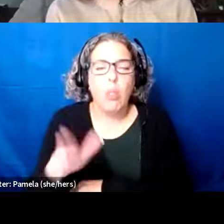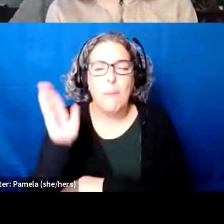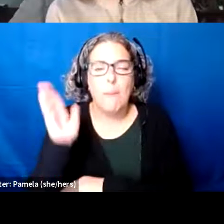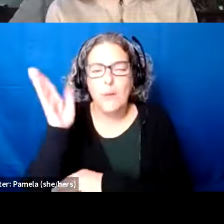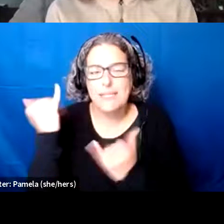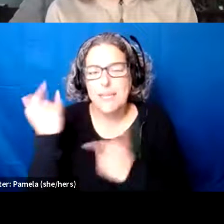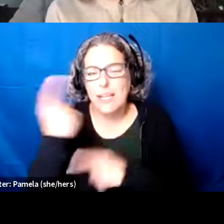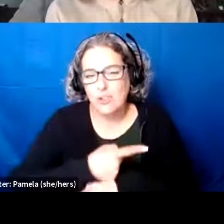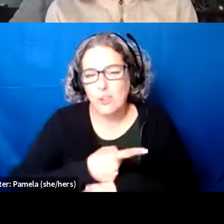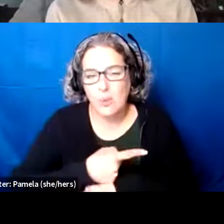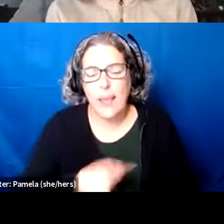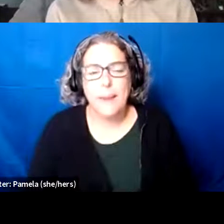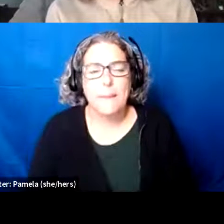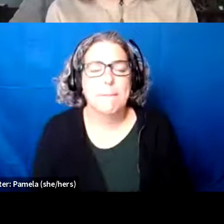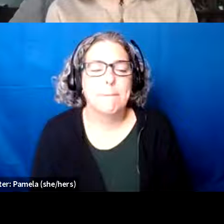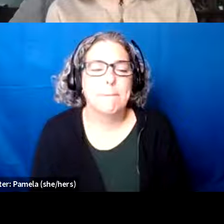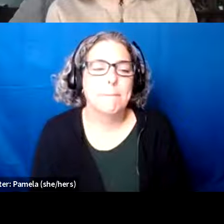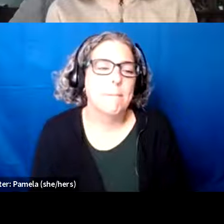presentations.